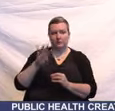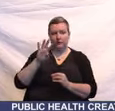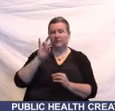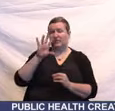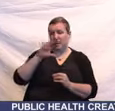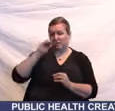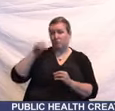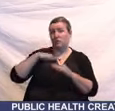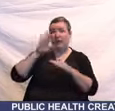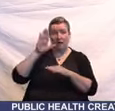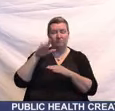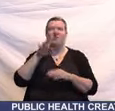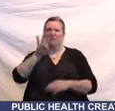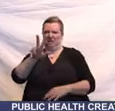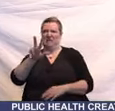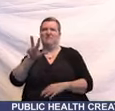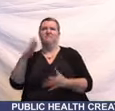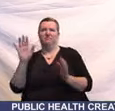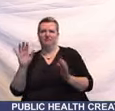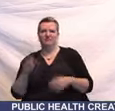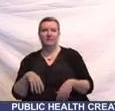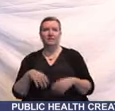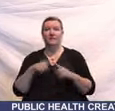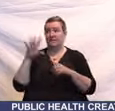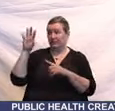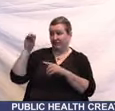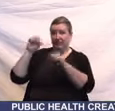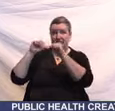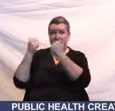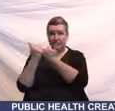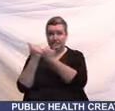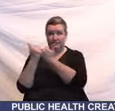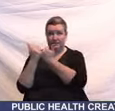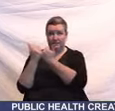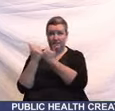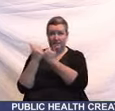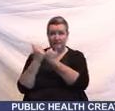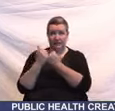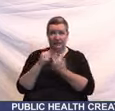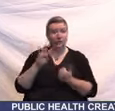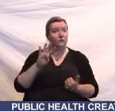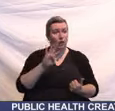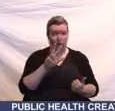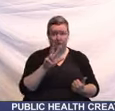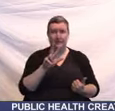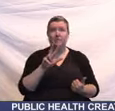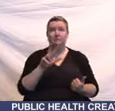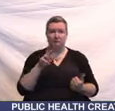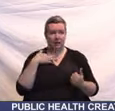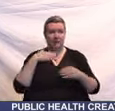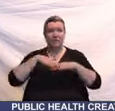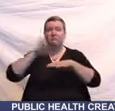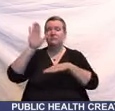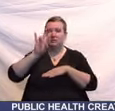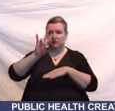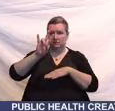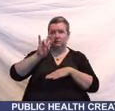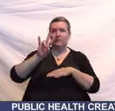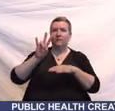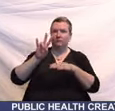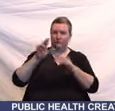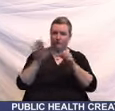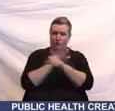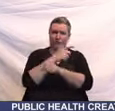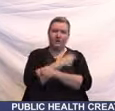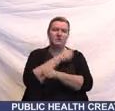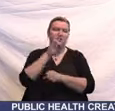and 43 either agencies or departments of the 50 reporting have reported full vaccination rates at or